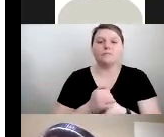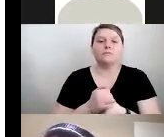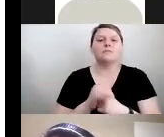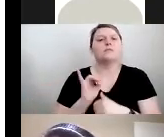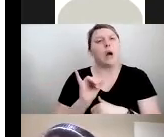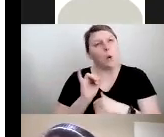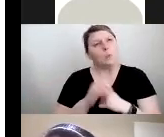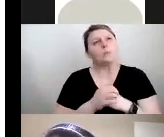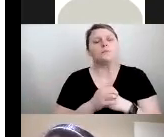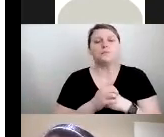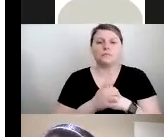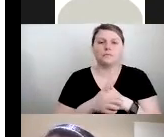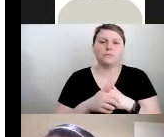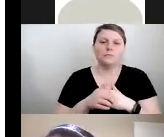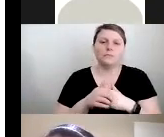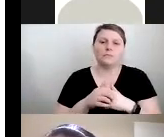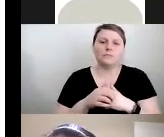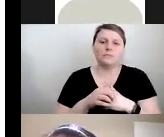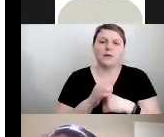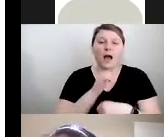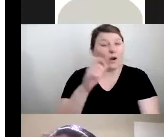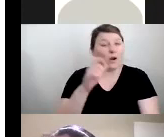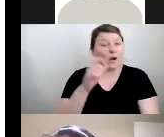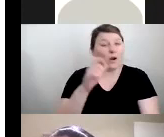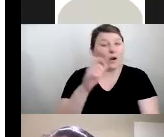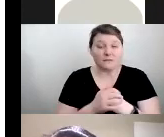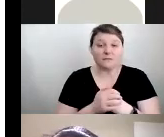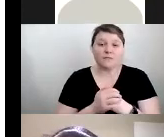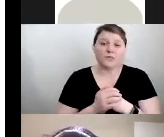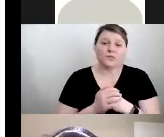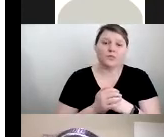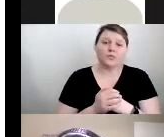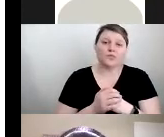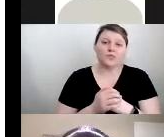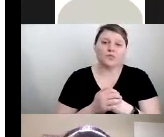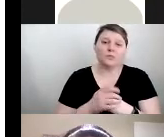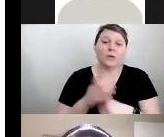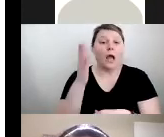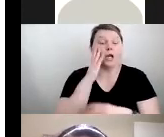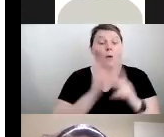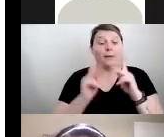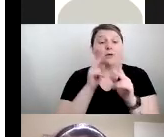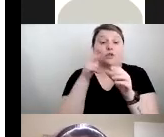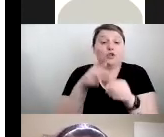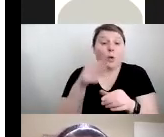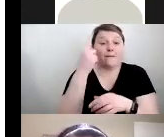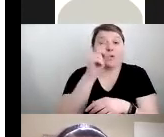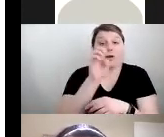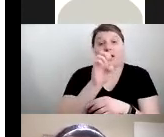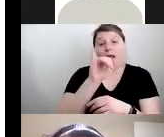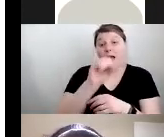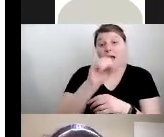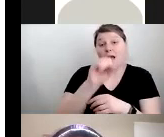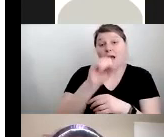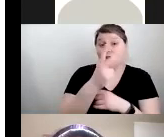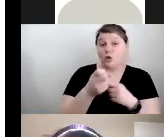Oh, I don't think there is, because I certainly know people who joined for their EIS, so that's